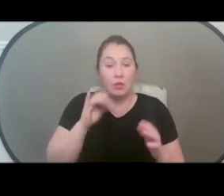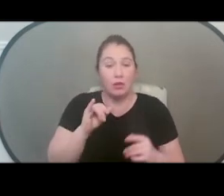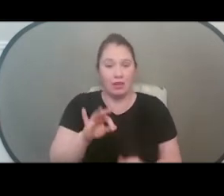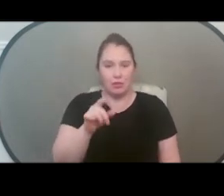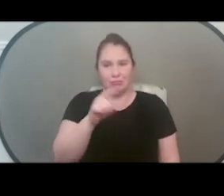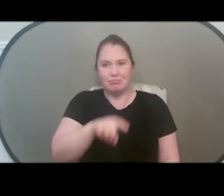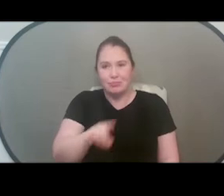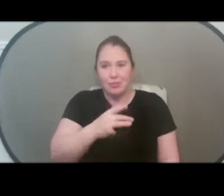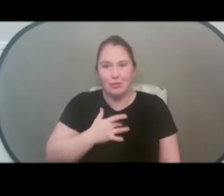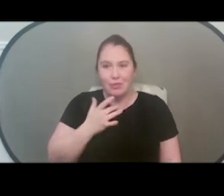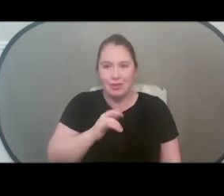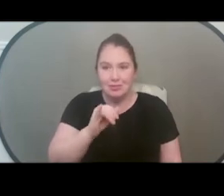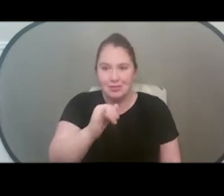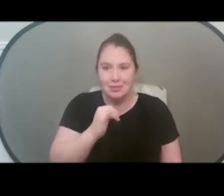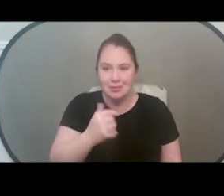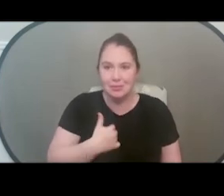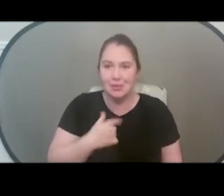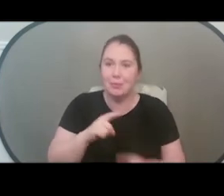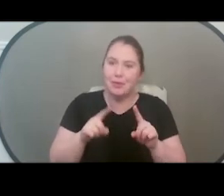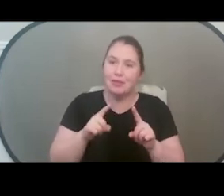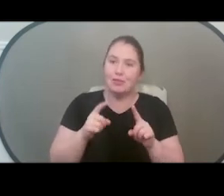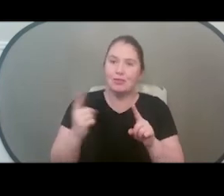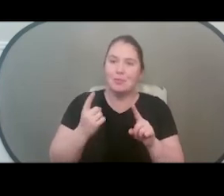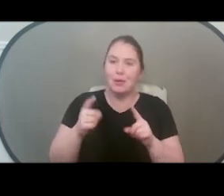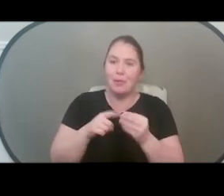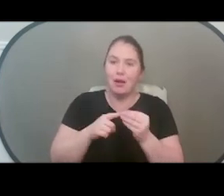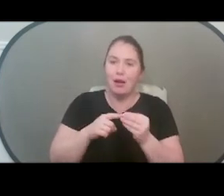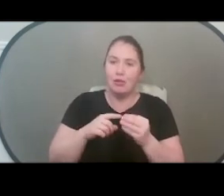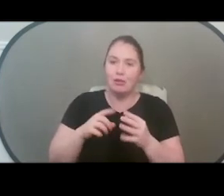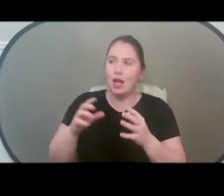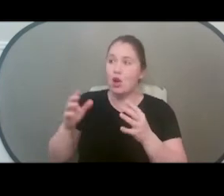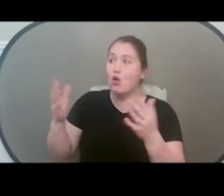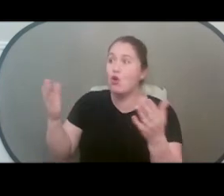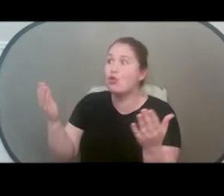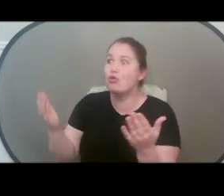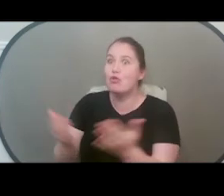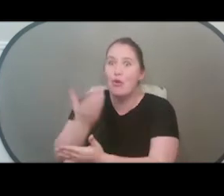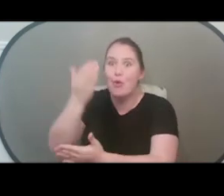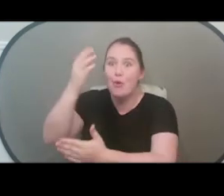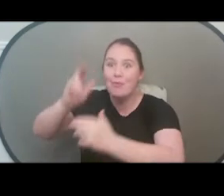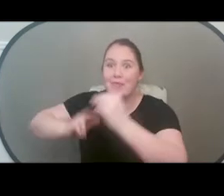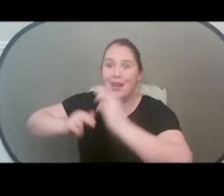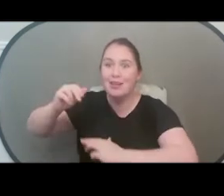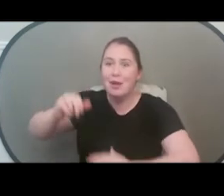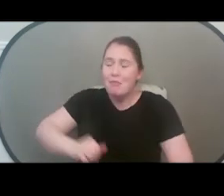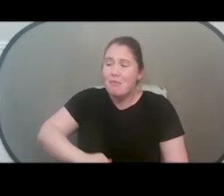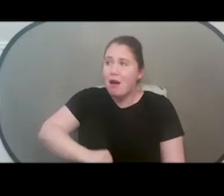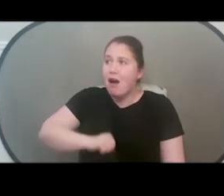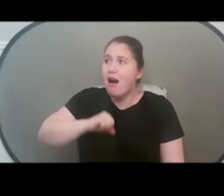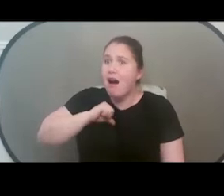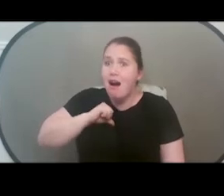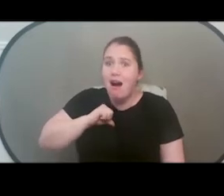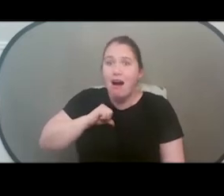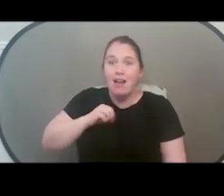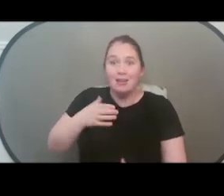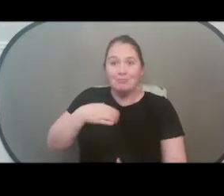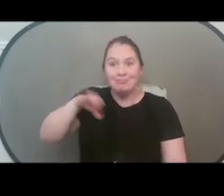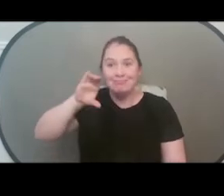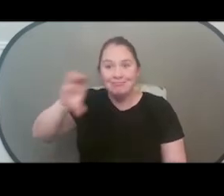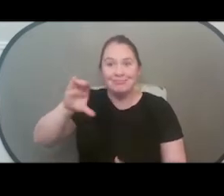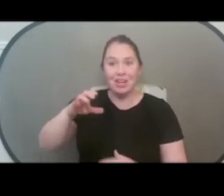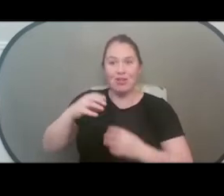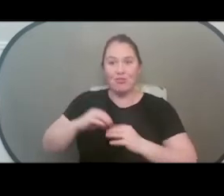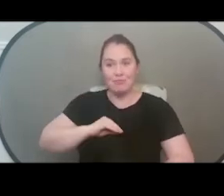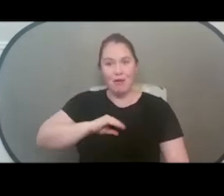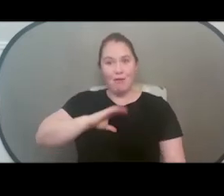mean, to me, there's something about pride too, and having a nice brand new facility. Yeah. Instills a lot of confidence in your district and in